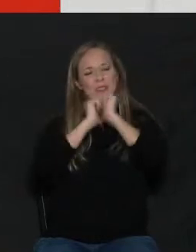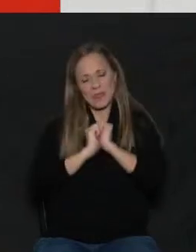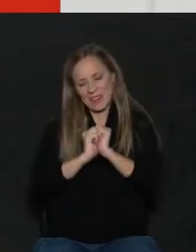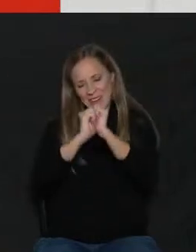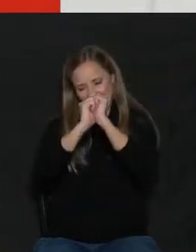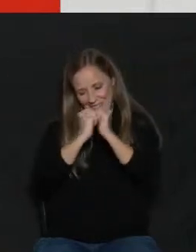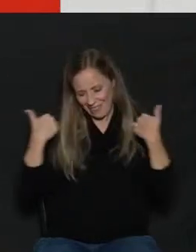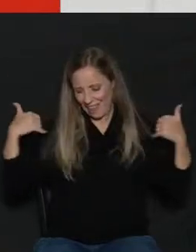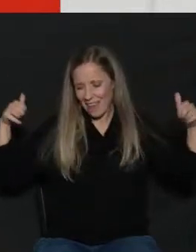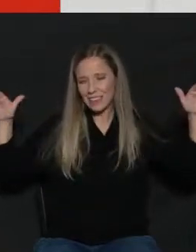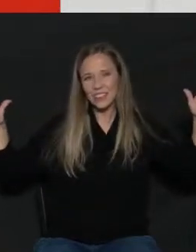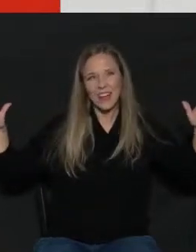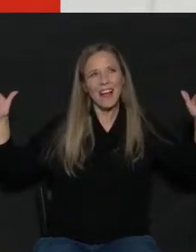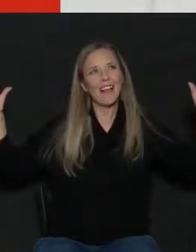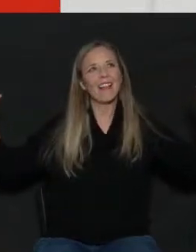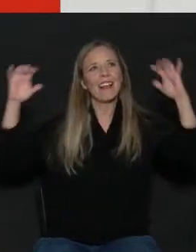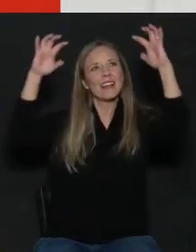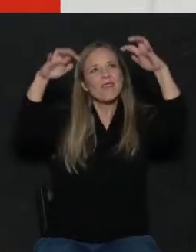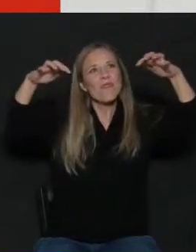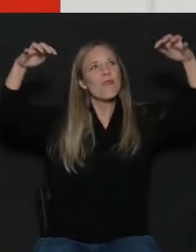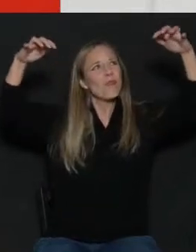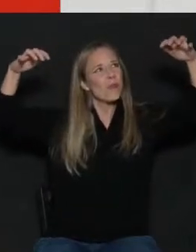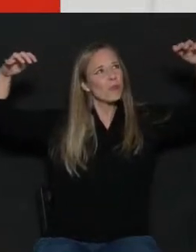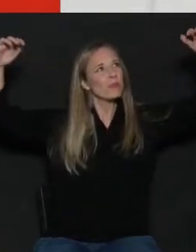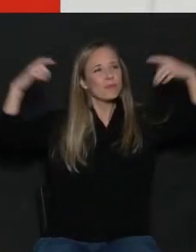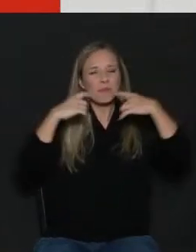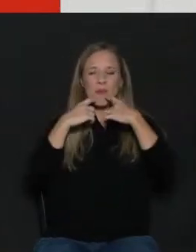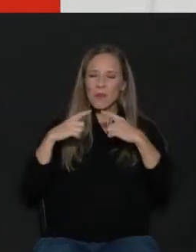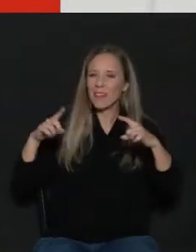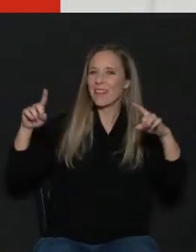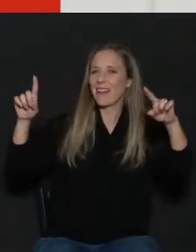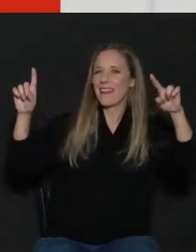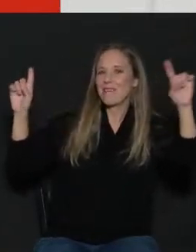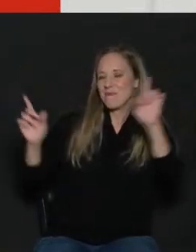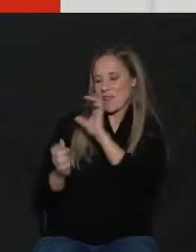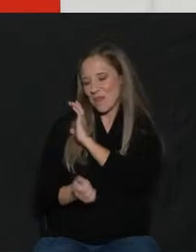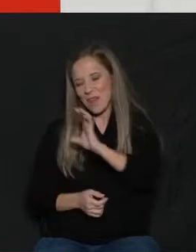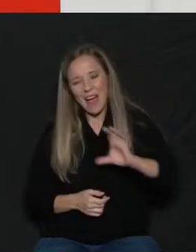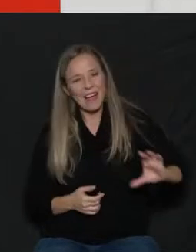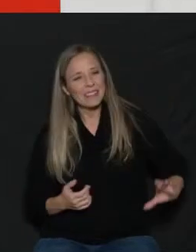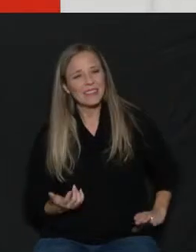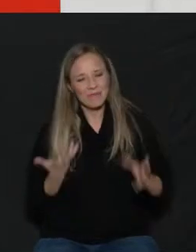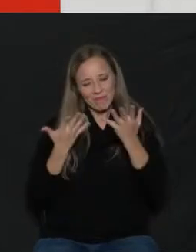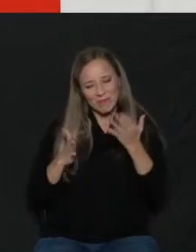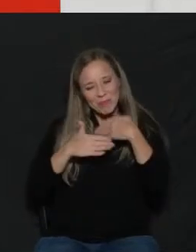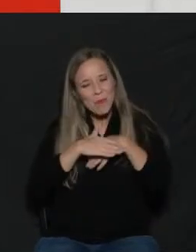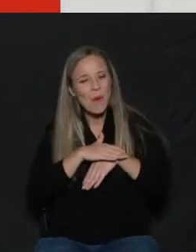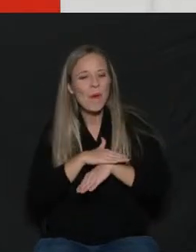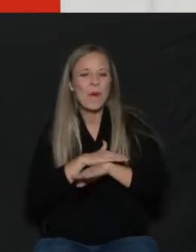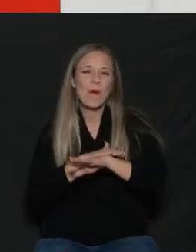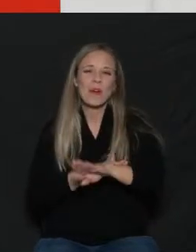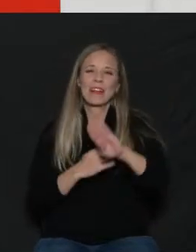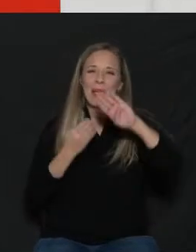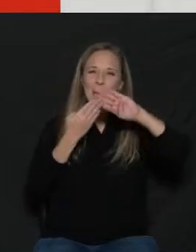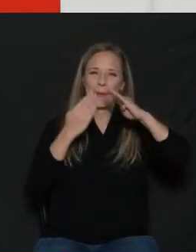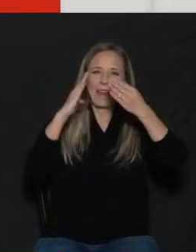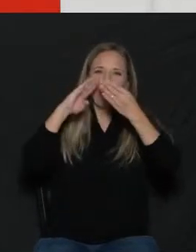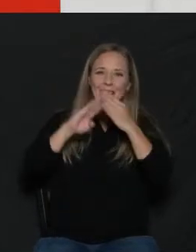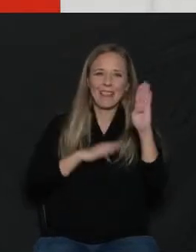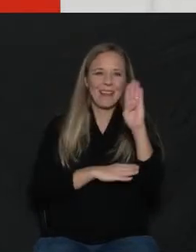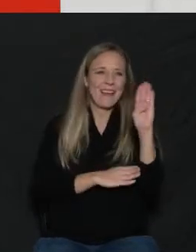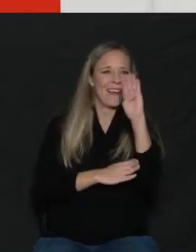skies, with angelic hosts proclaim, Christ is born